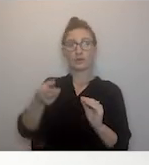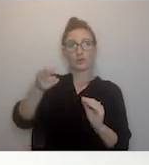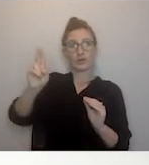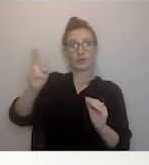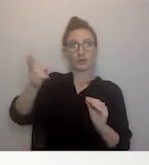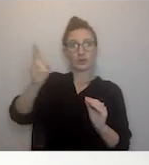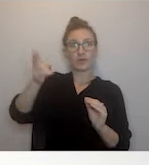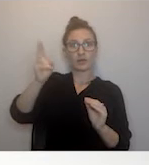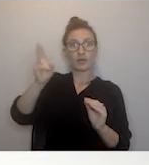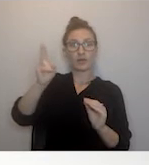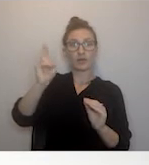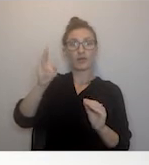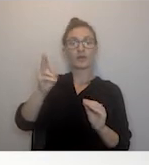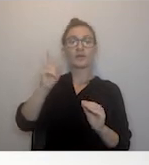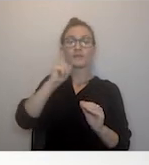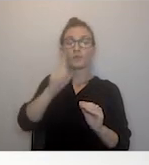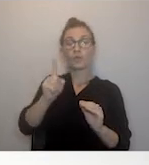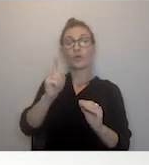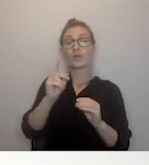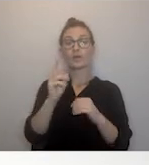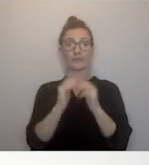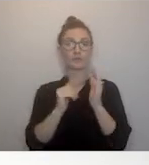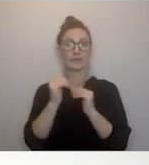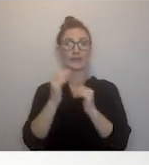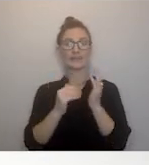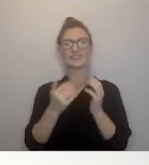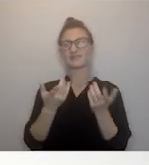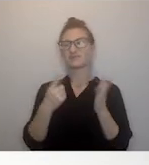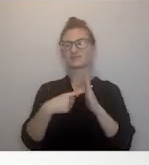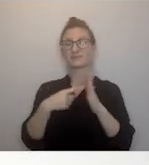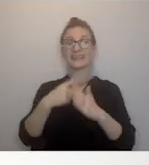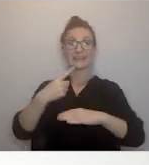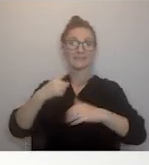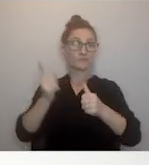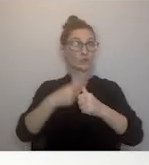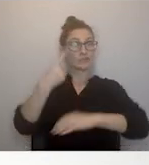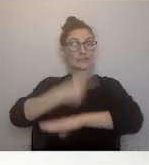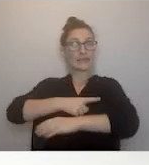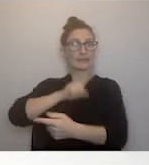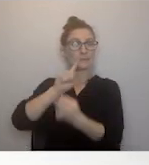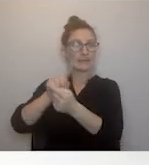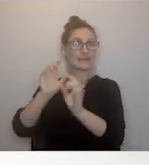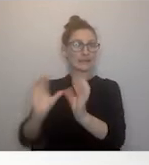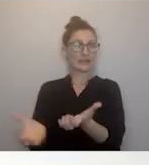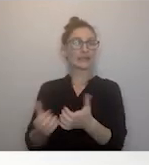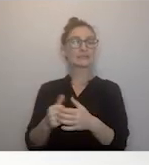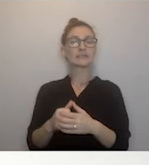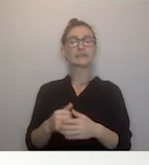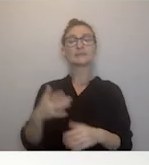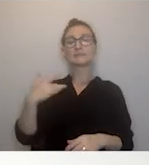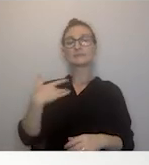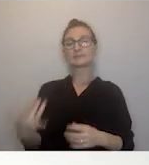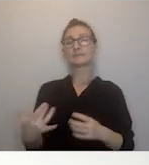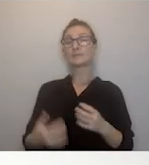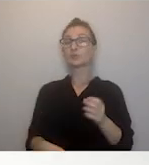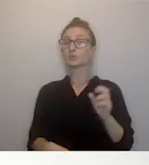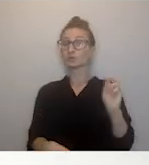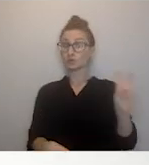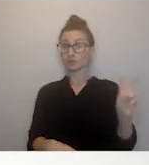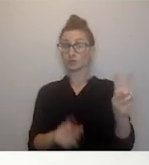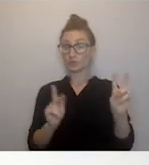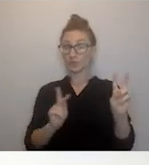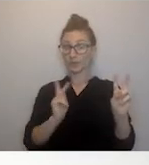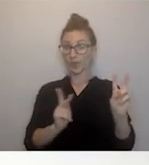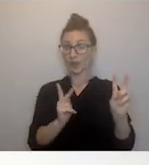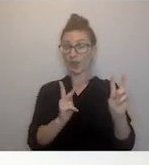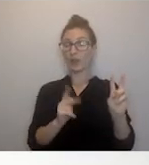higher on the level of comfortability, so this wouldn't be a day one of meeting your class kind of activity, but open scenes are ambiguous scenes, typically with 2